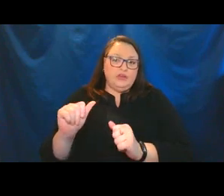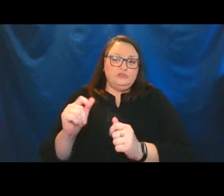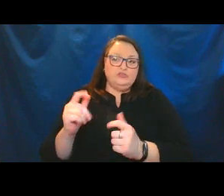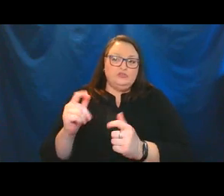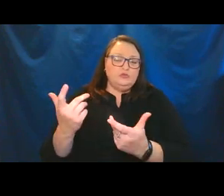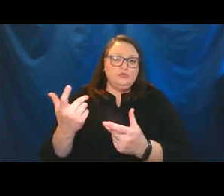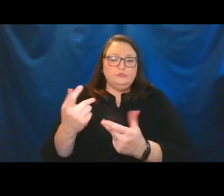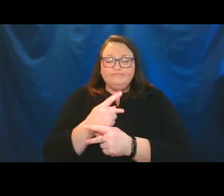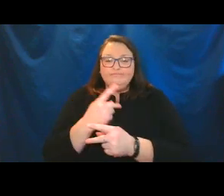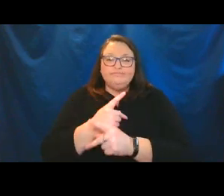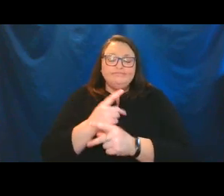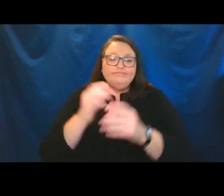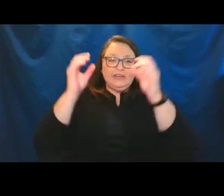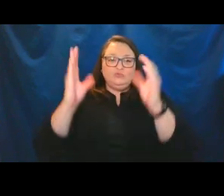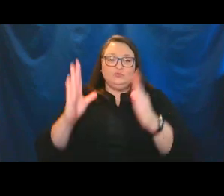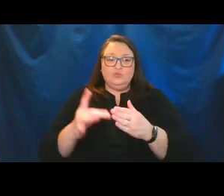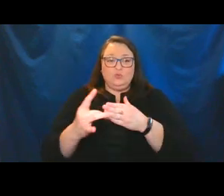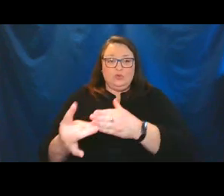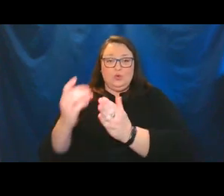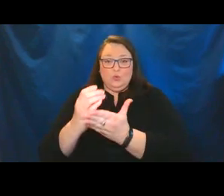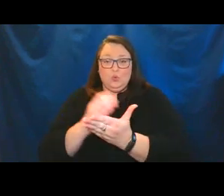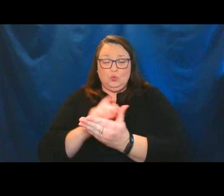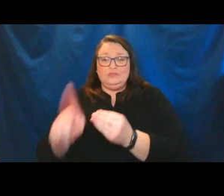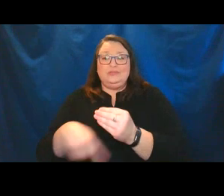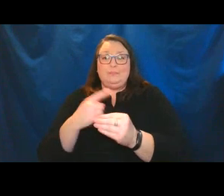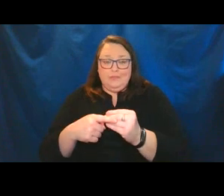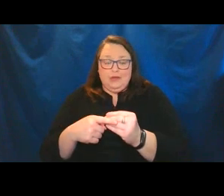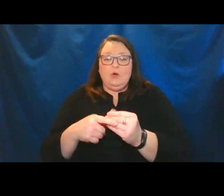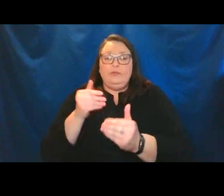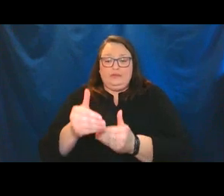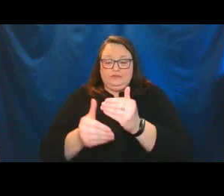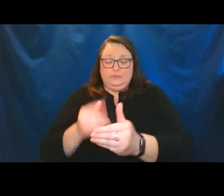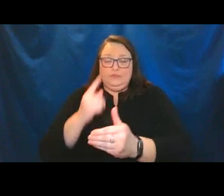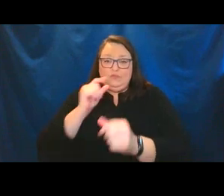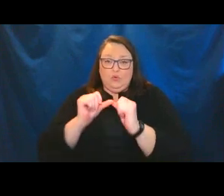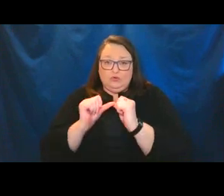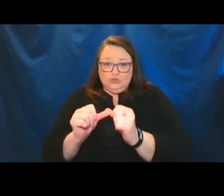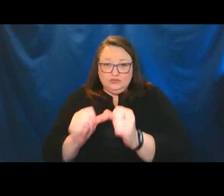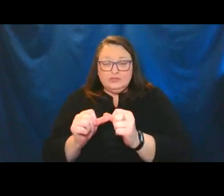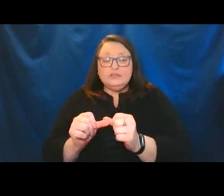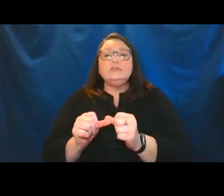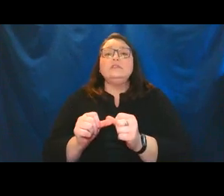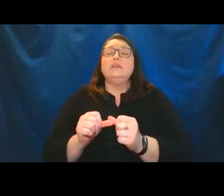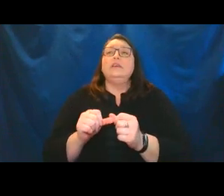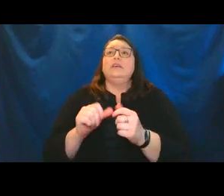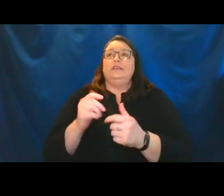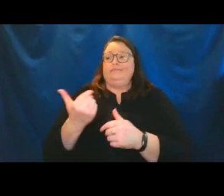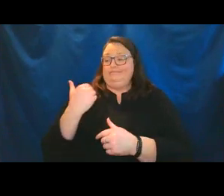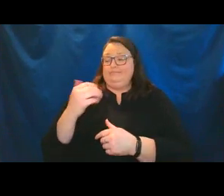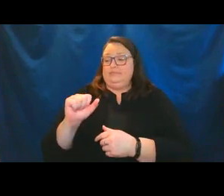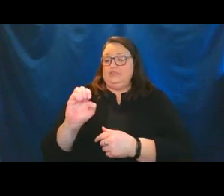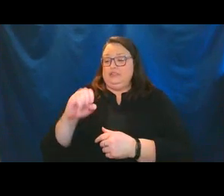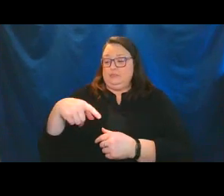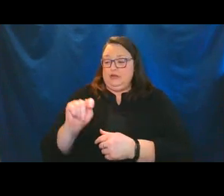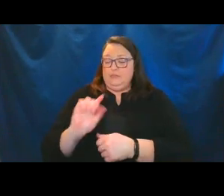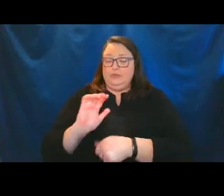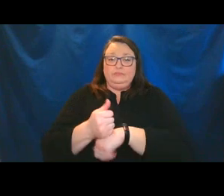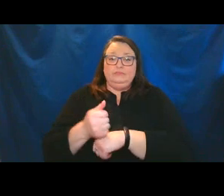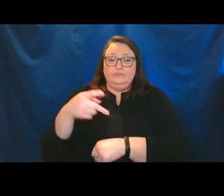instructor-led courses around the steps to resilience. And we even did some piloting back in September. And what